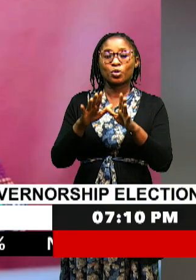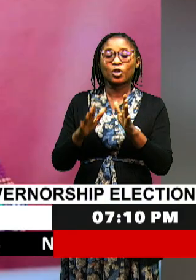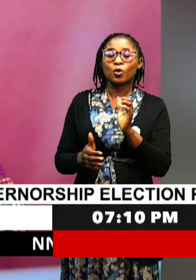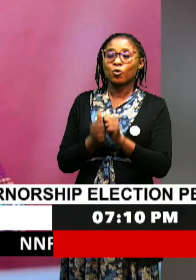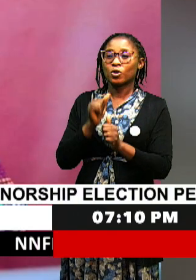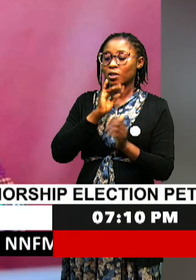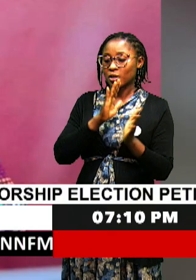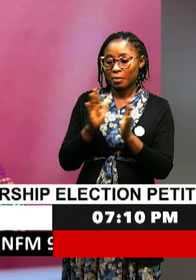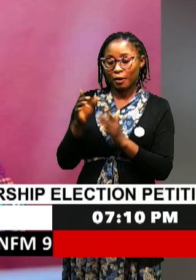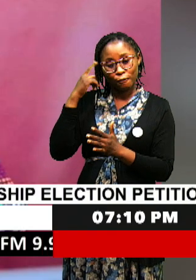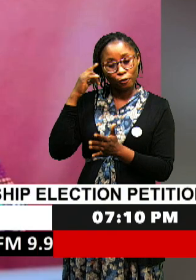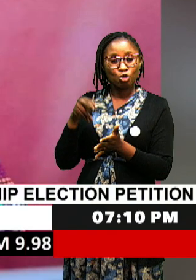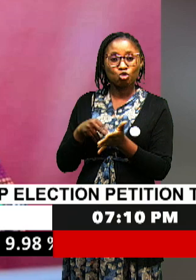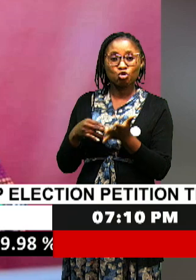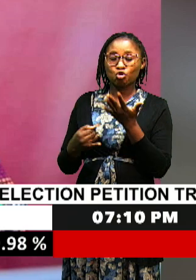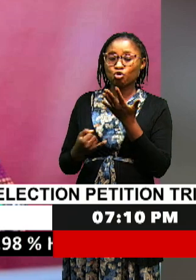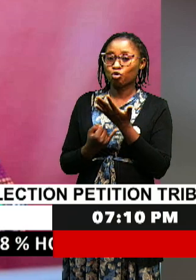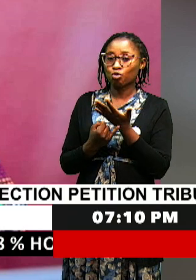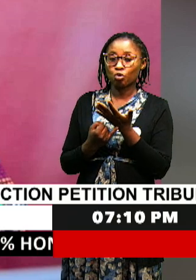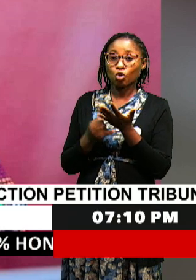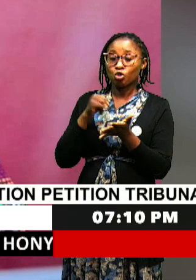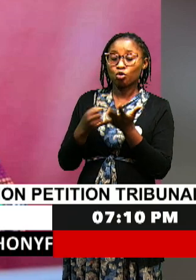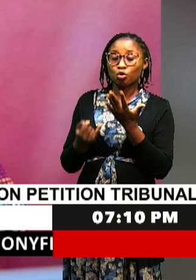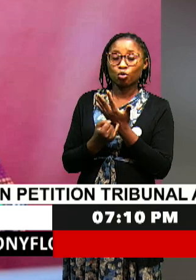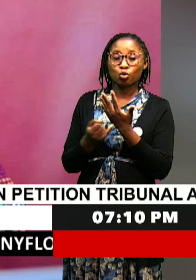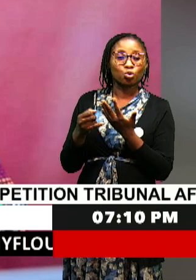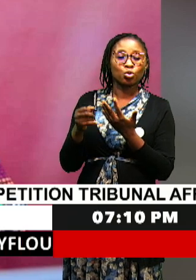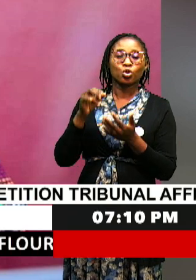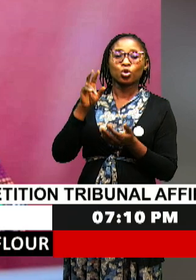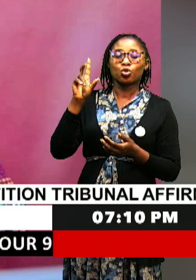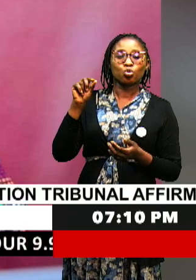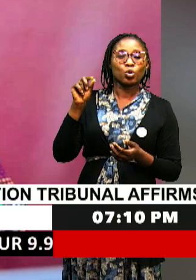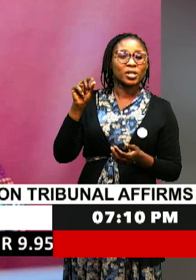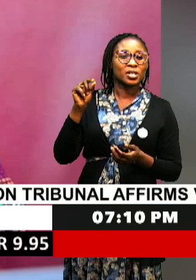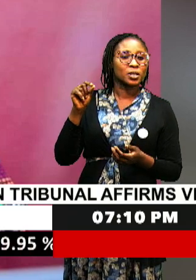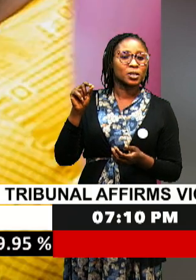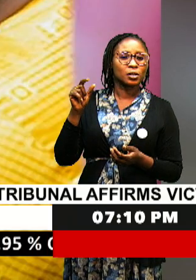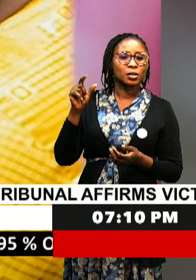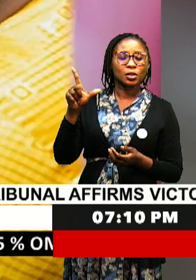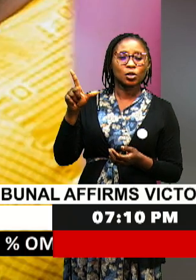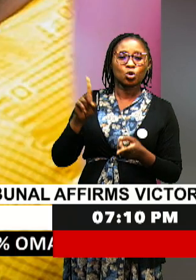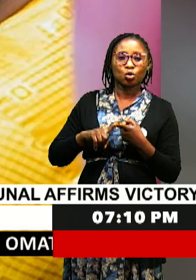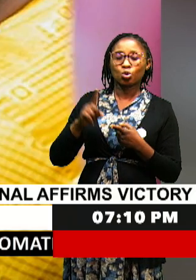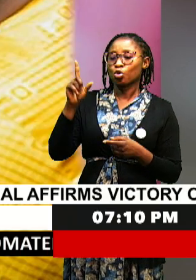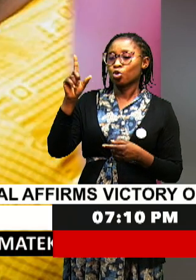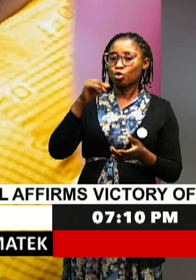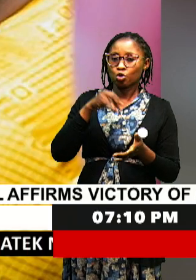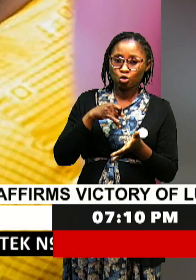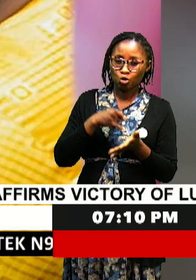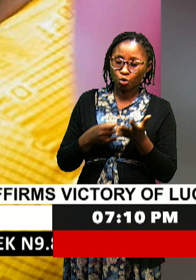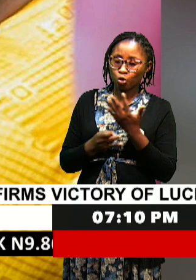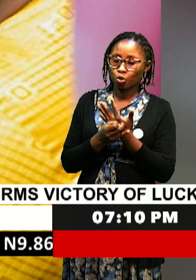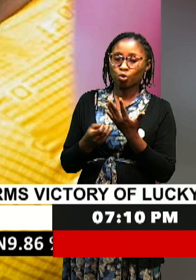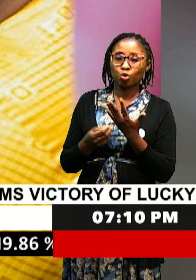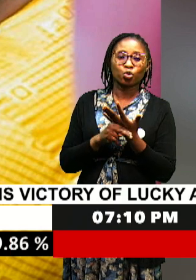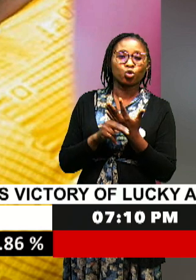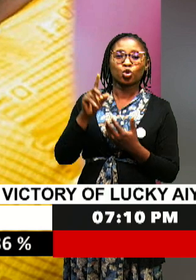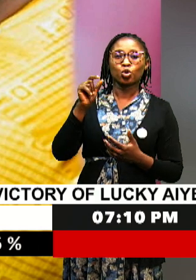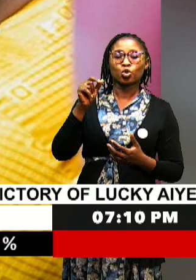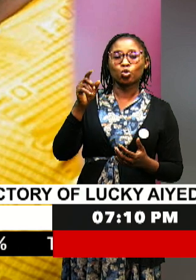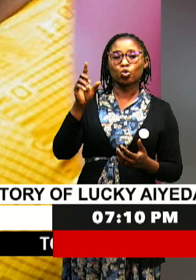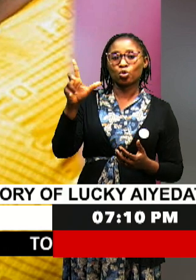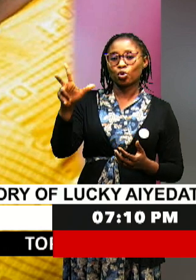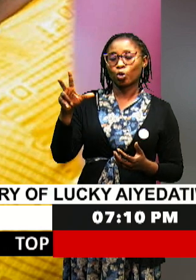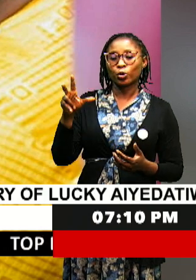for June 20th to June 21st, 2025. He underscored the importance of leveraging the